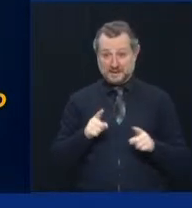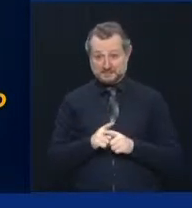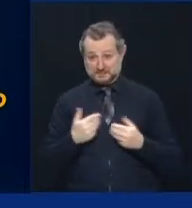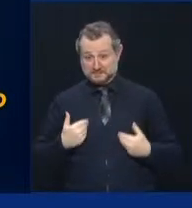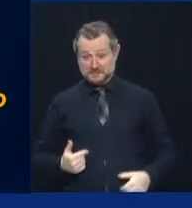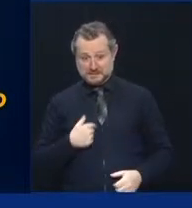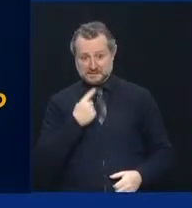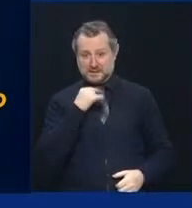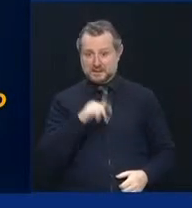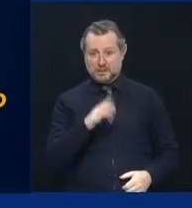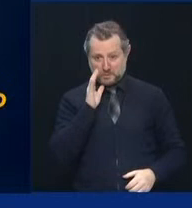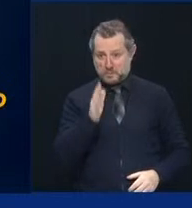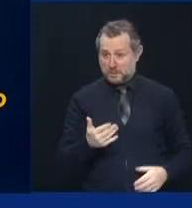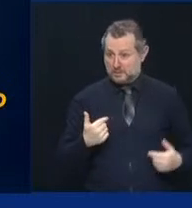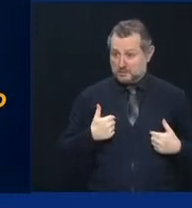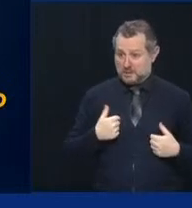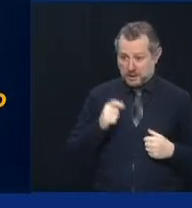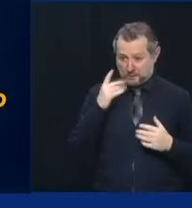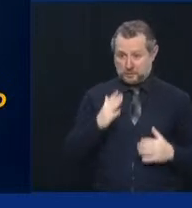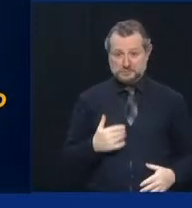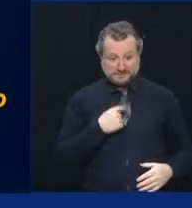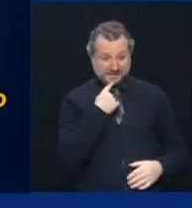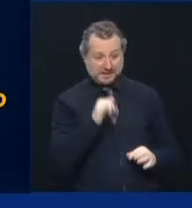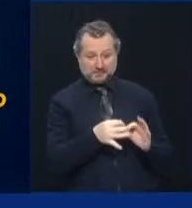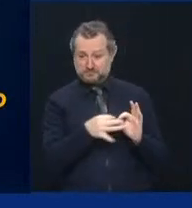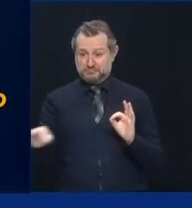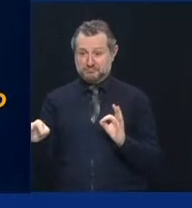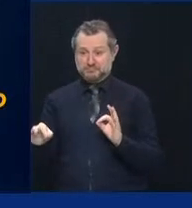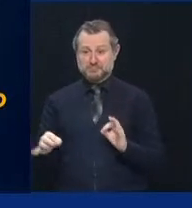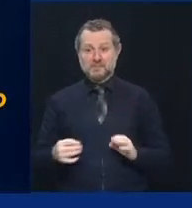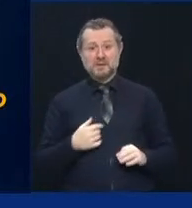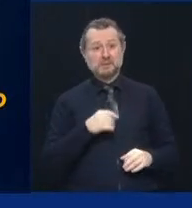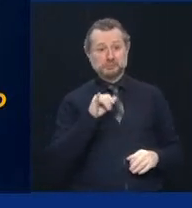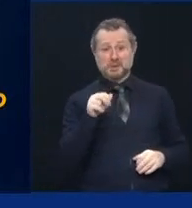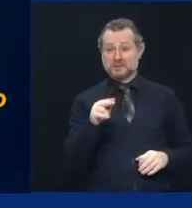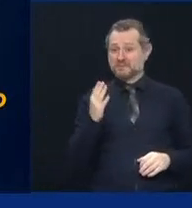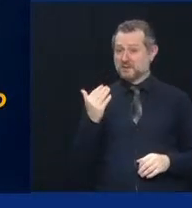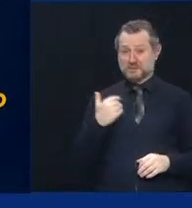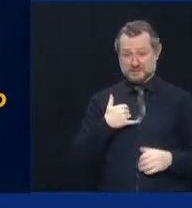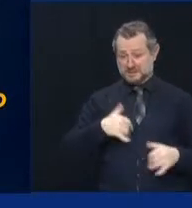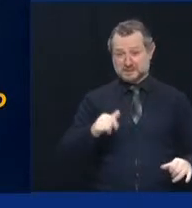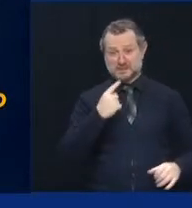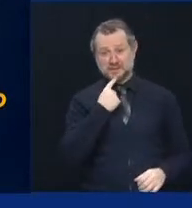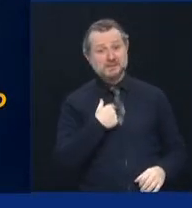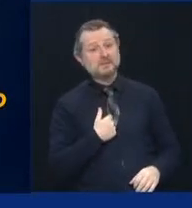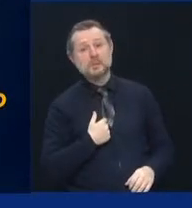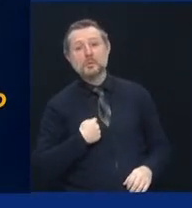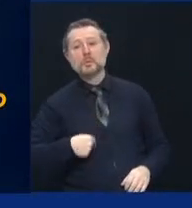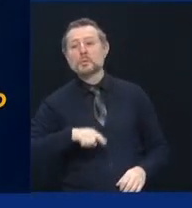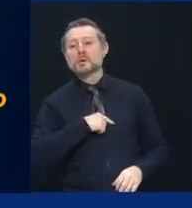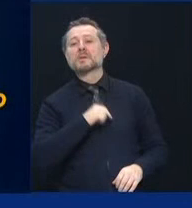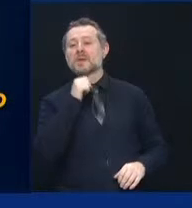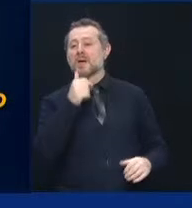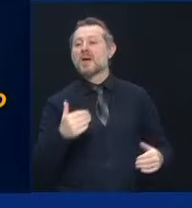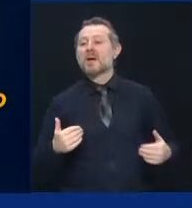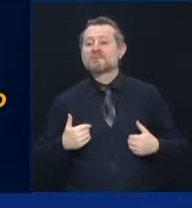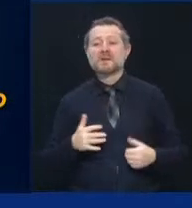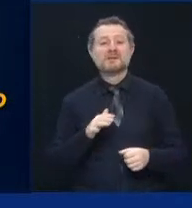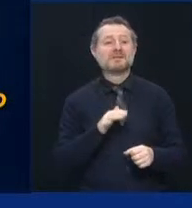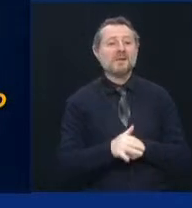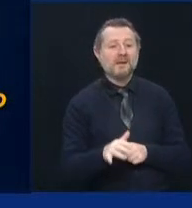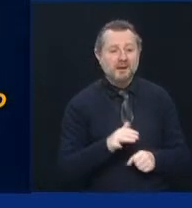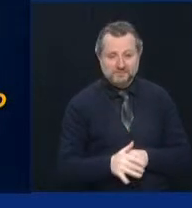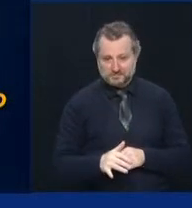I am saying it. I said it on January 15th. I'm still saying it. We don't have enough. What was